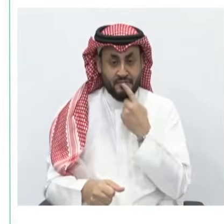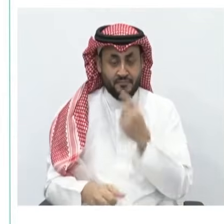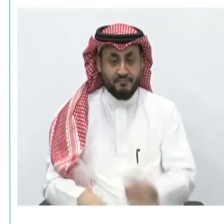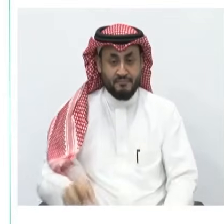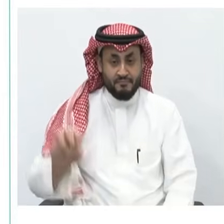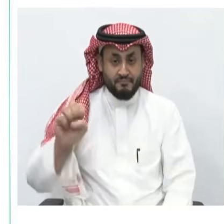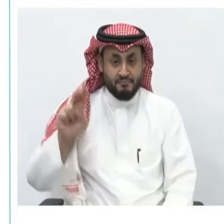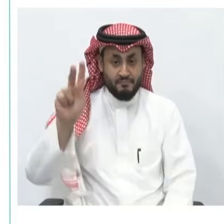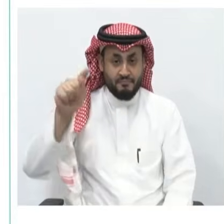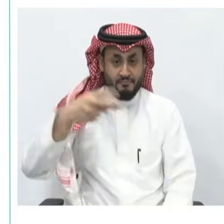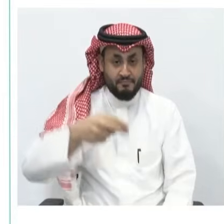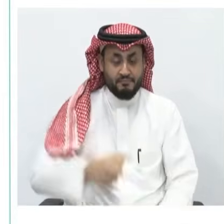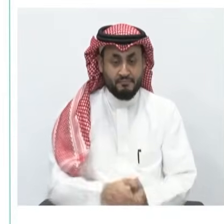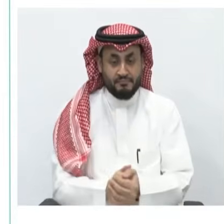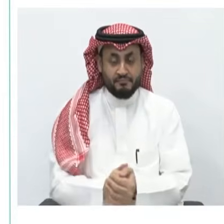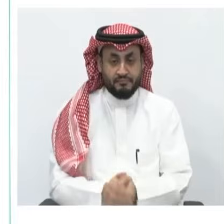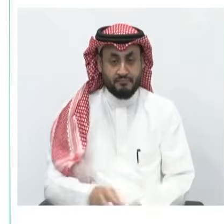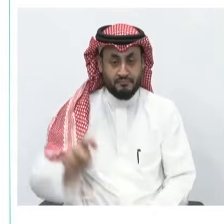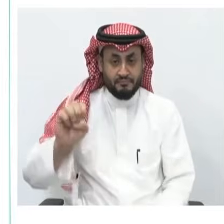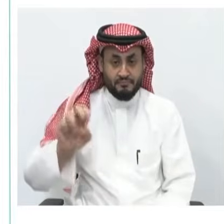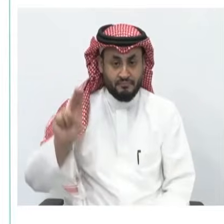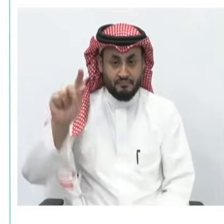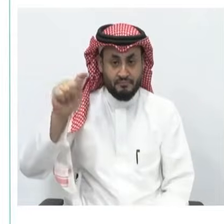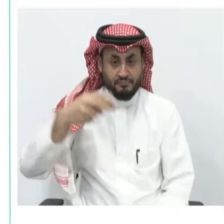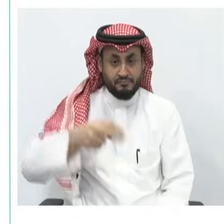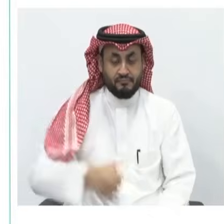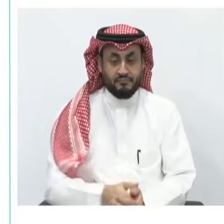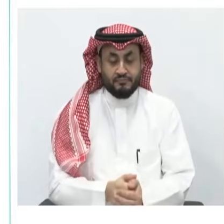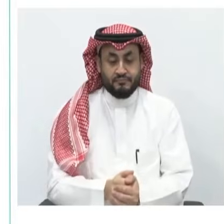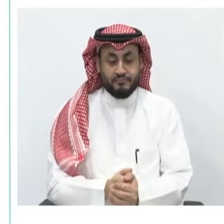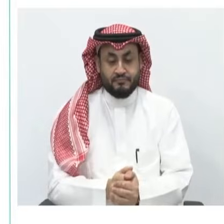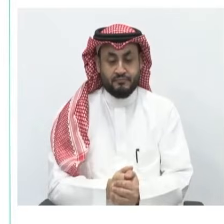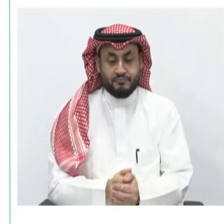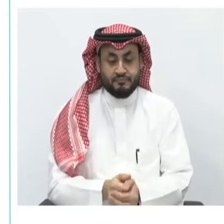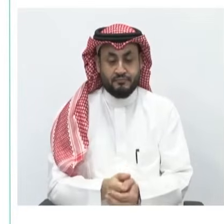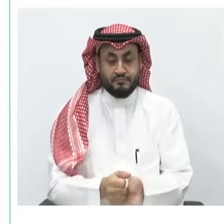Mouth, mouth, mouth, mouth.